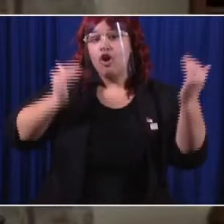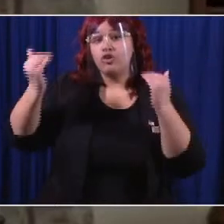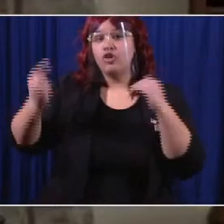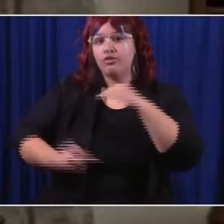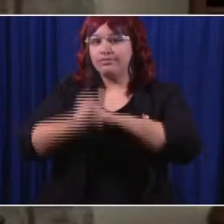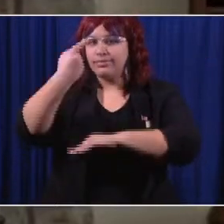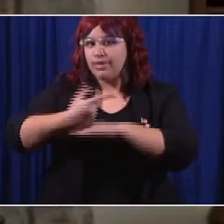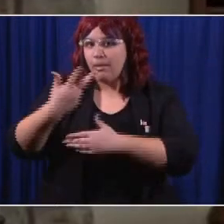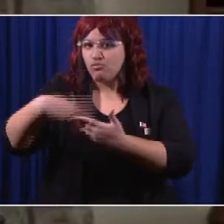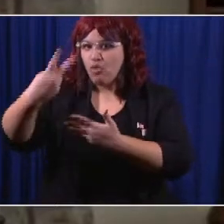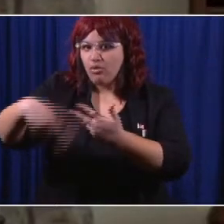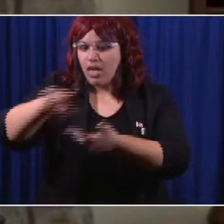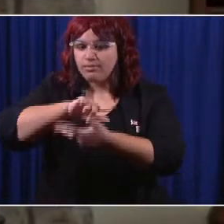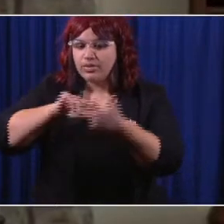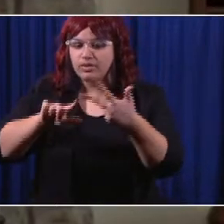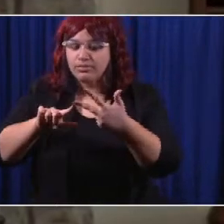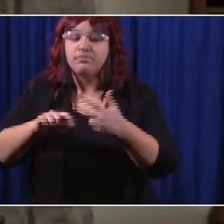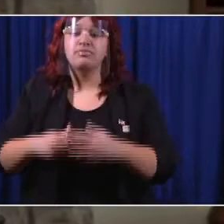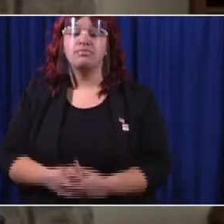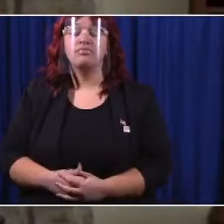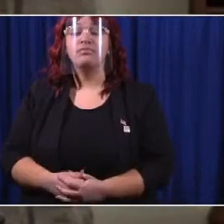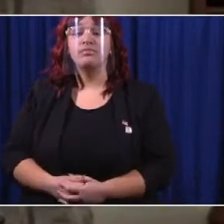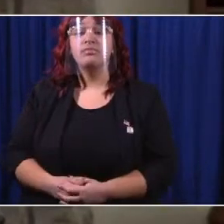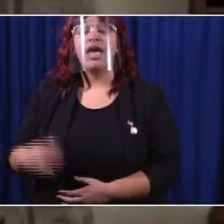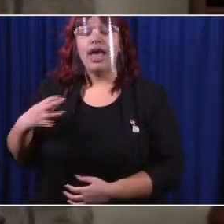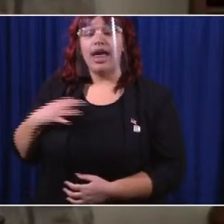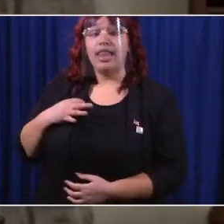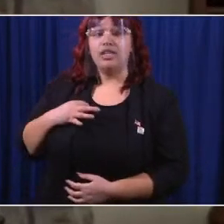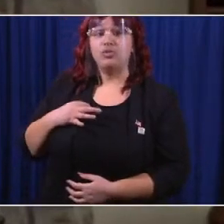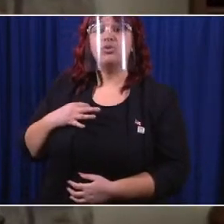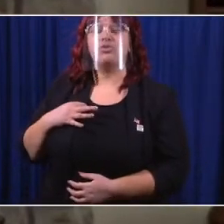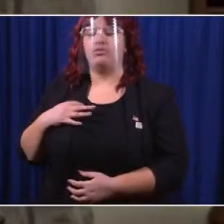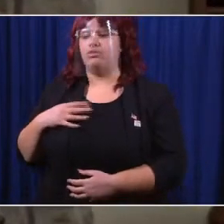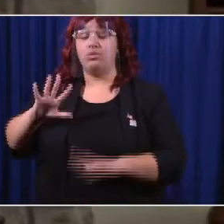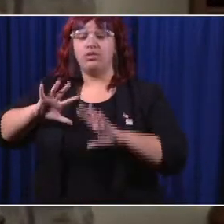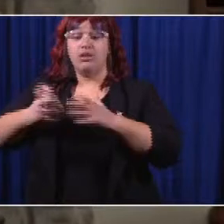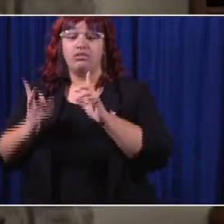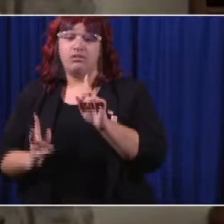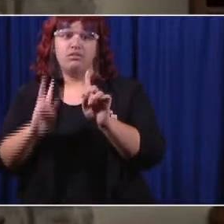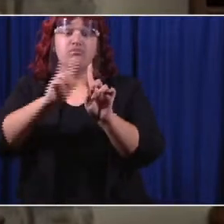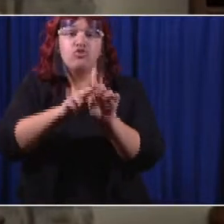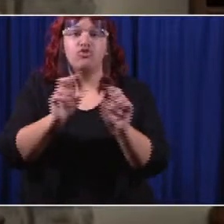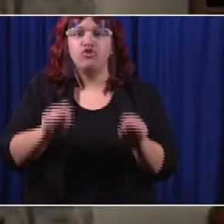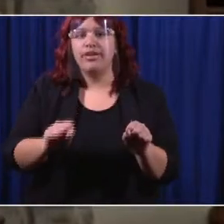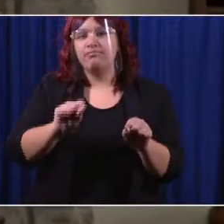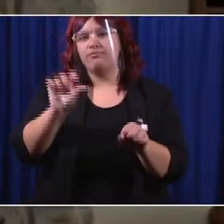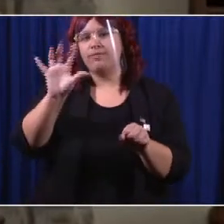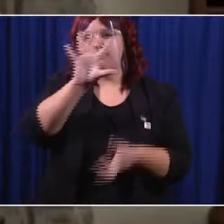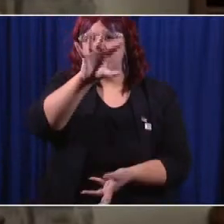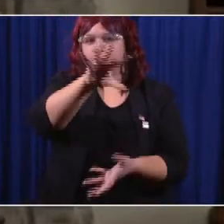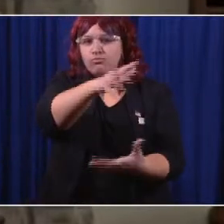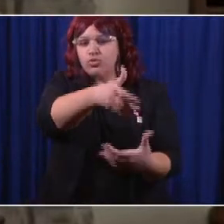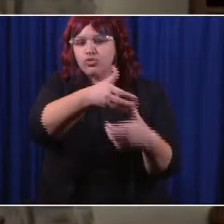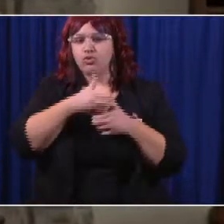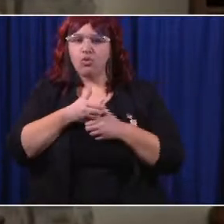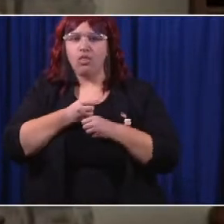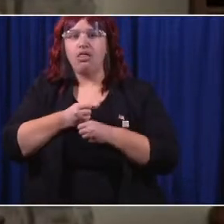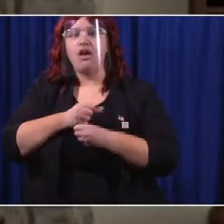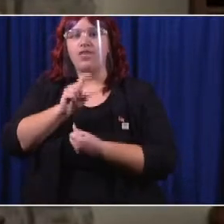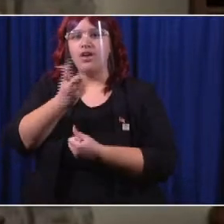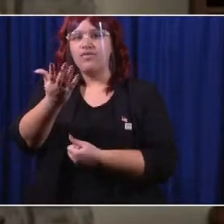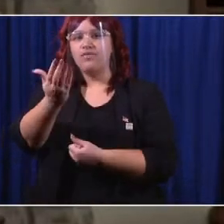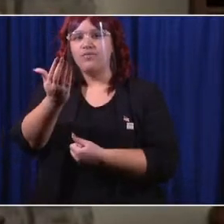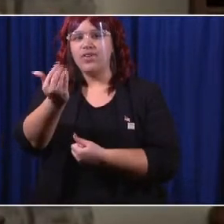vulnerable. Eligible recipients can receive up to $15,000 to address indoor air quality through HVAC